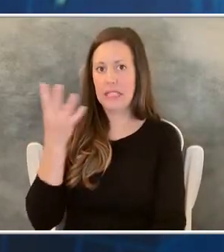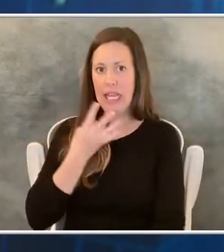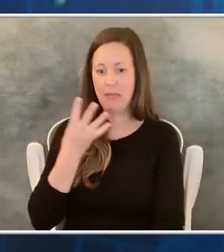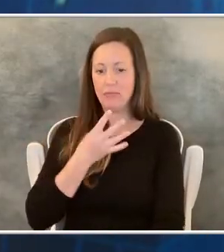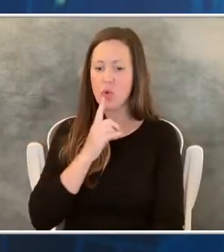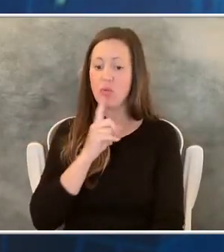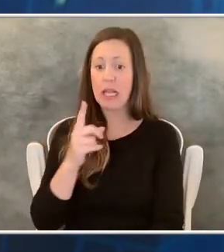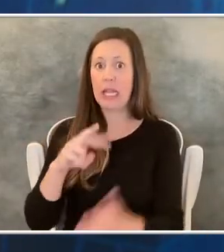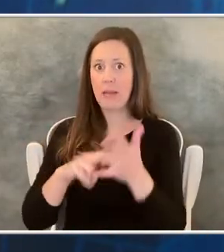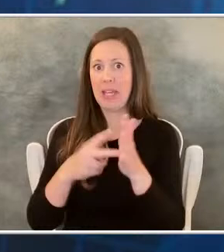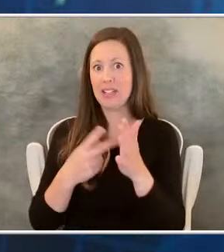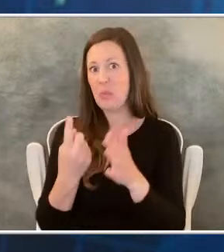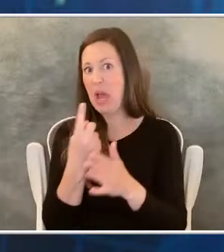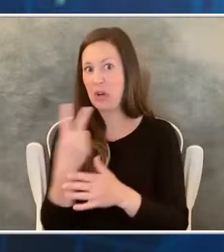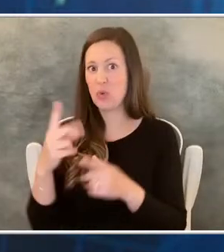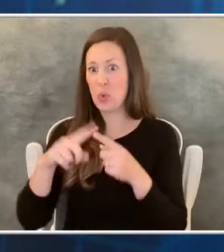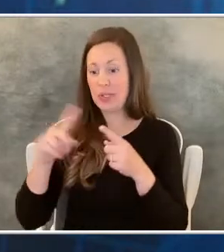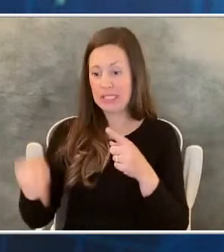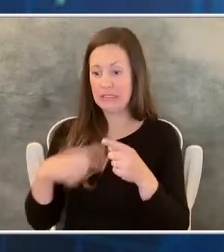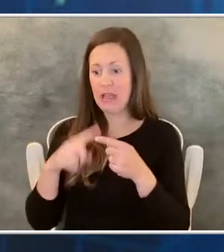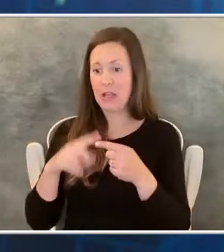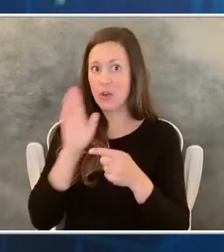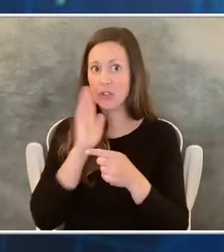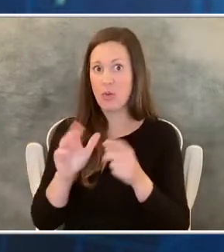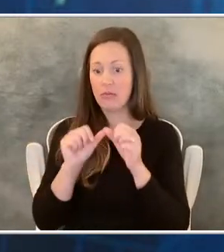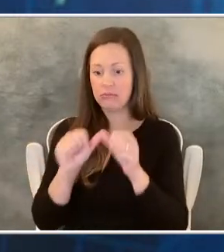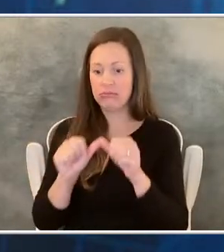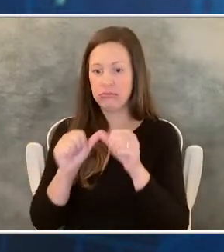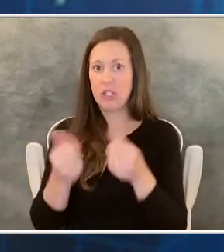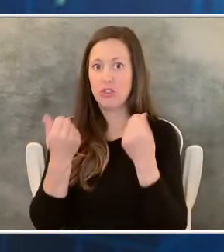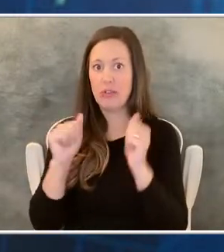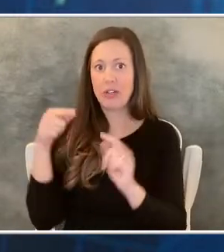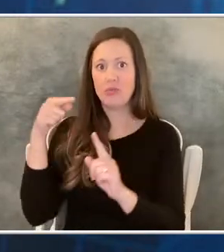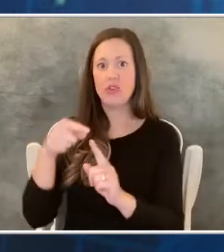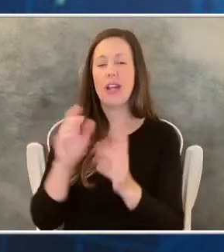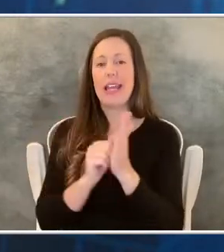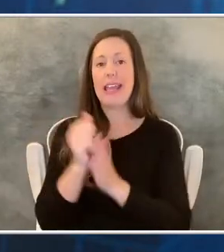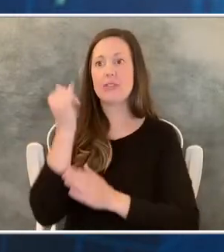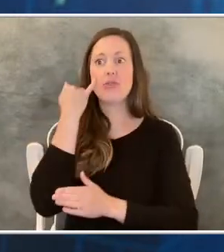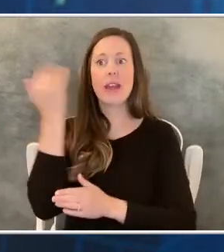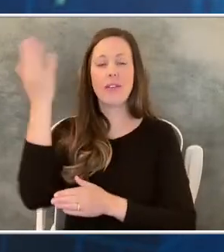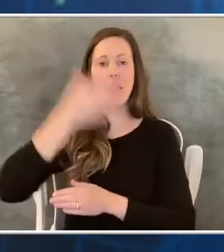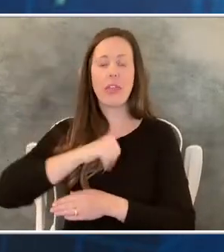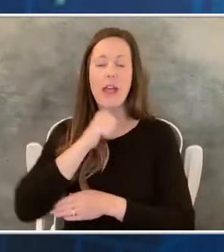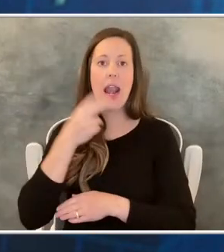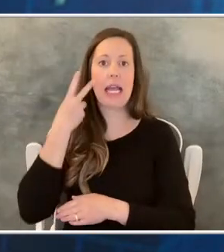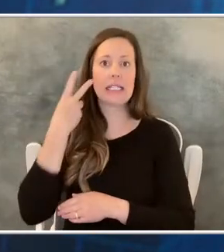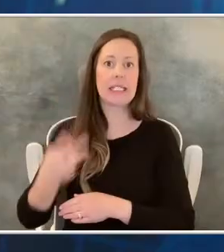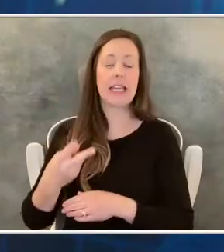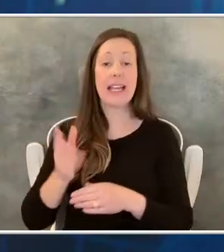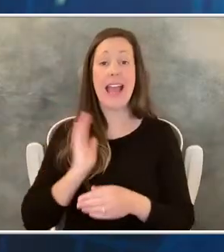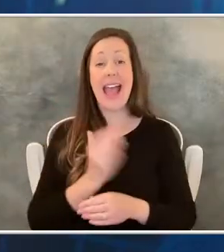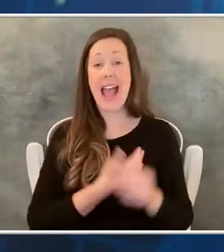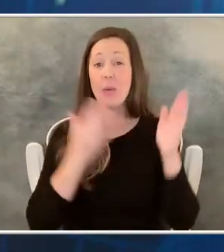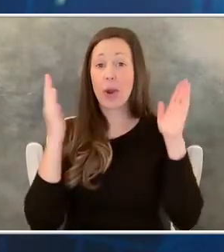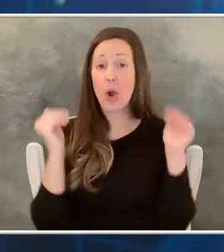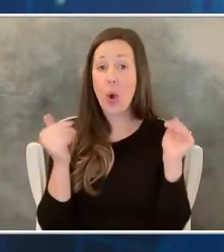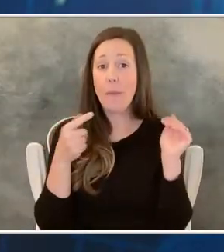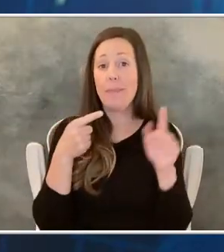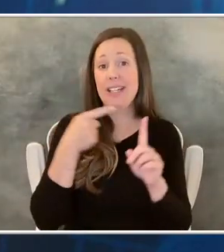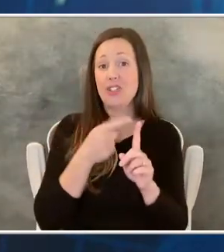the cancer that we did not see. Now, our hope was that she would not need a transplant.